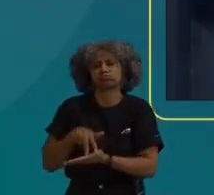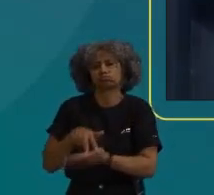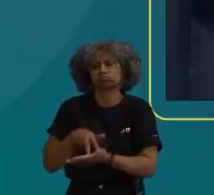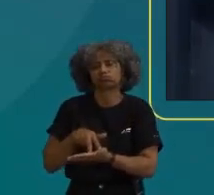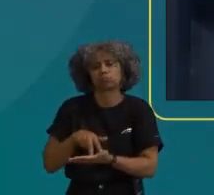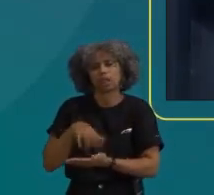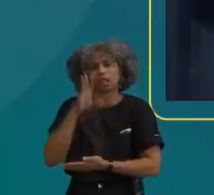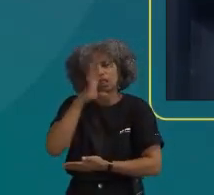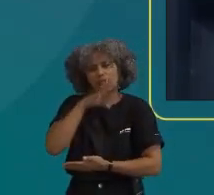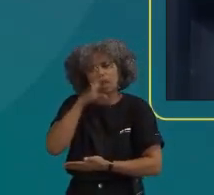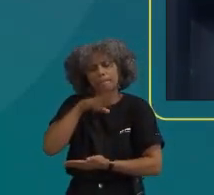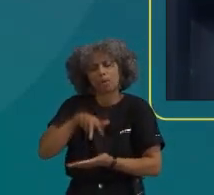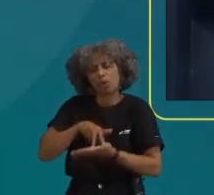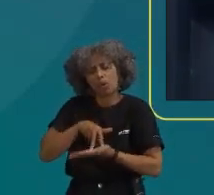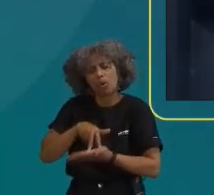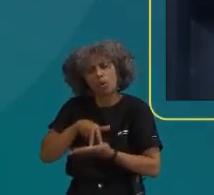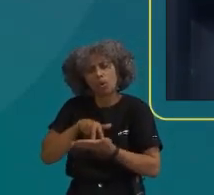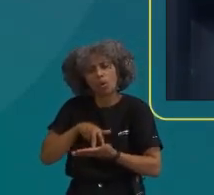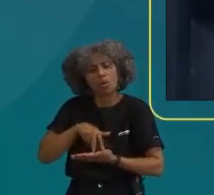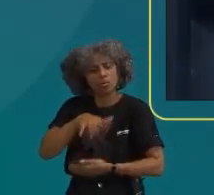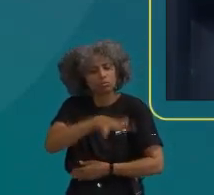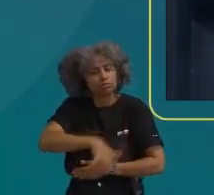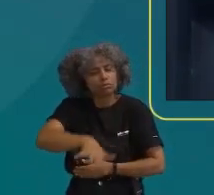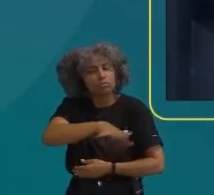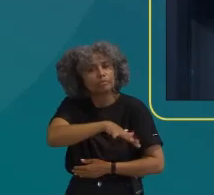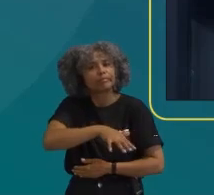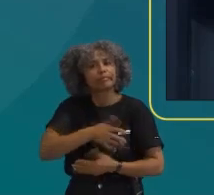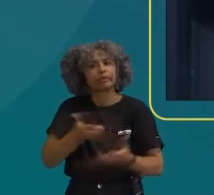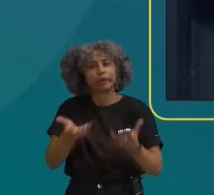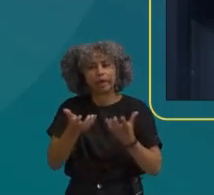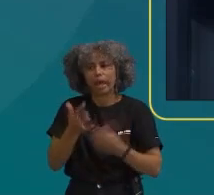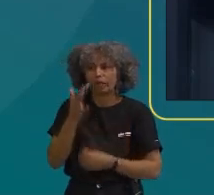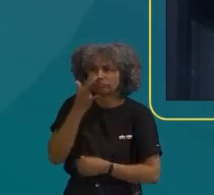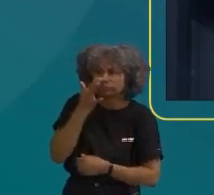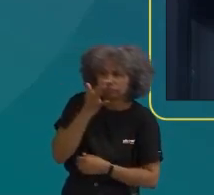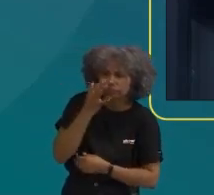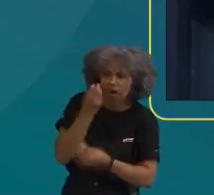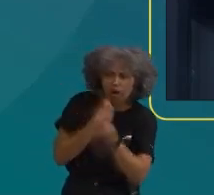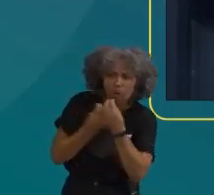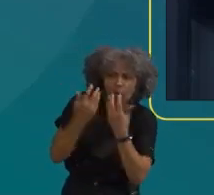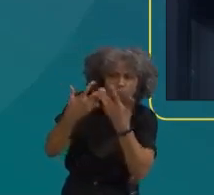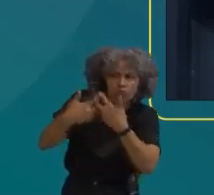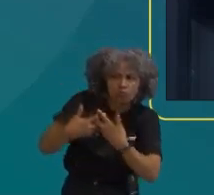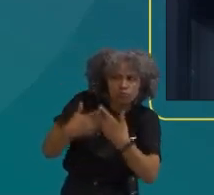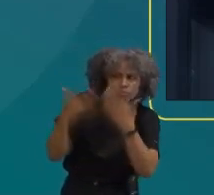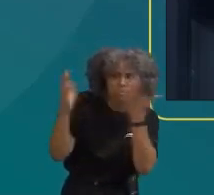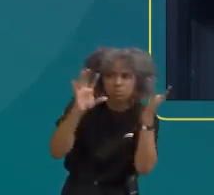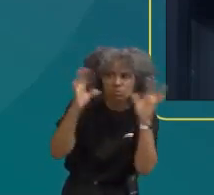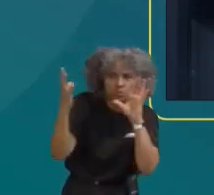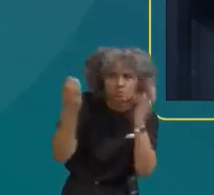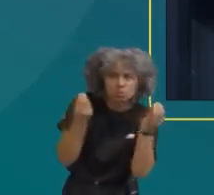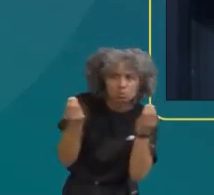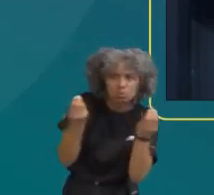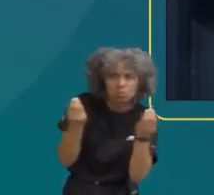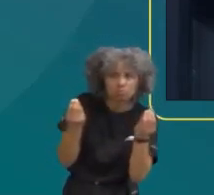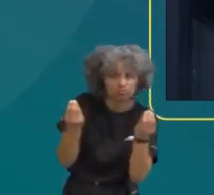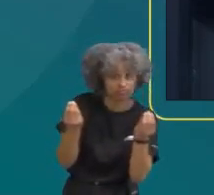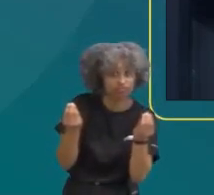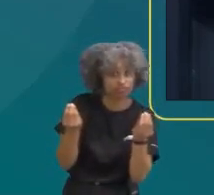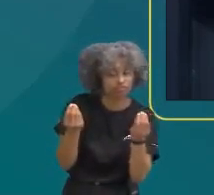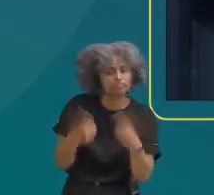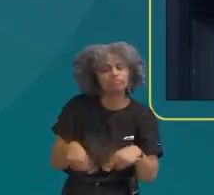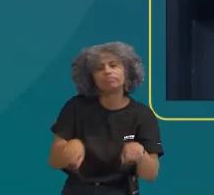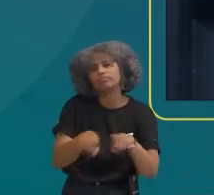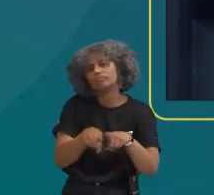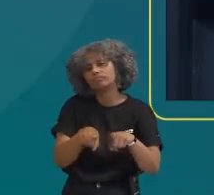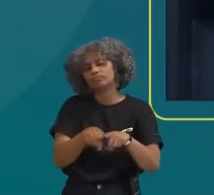anchored first primarily on understanding the ecosystems. There's a need for science to be able for people,